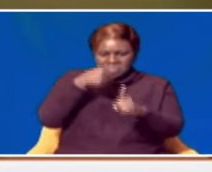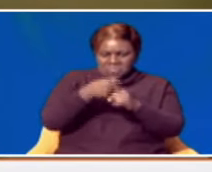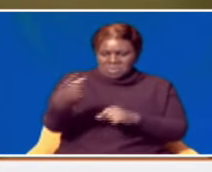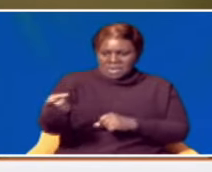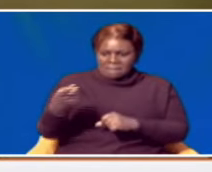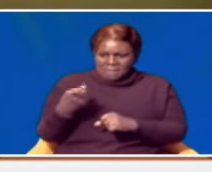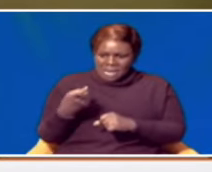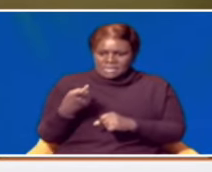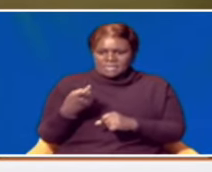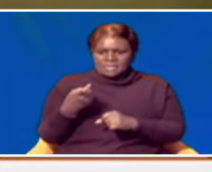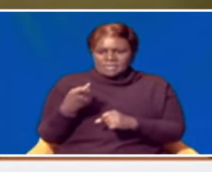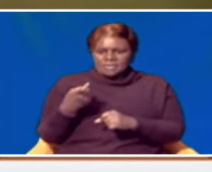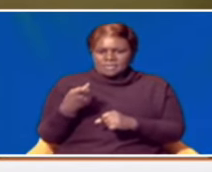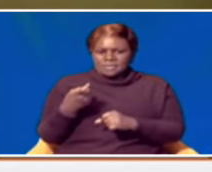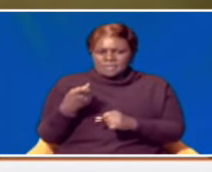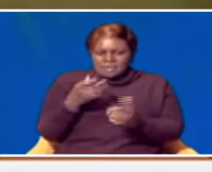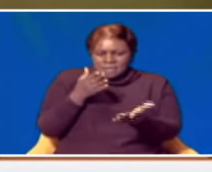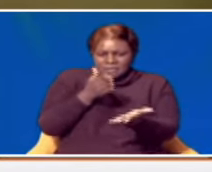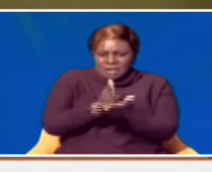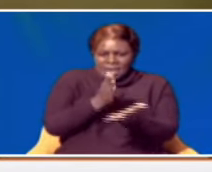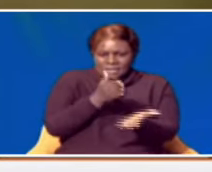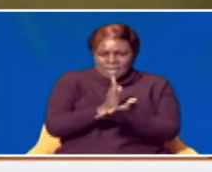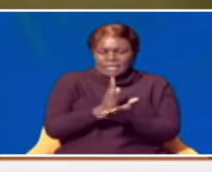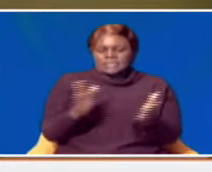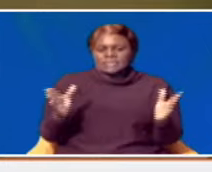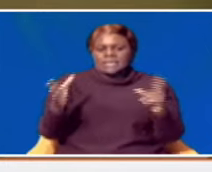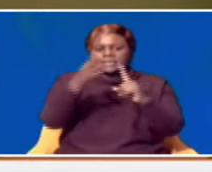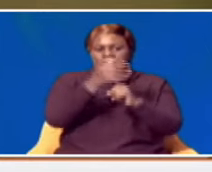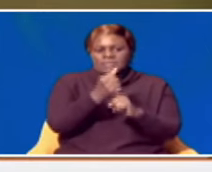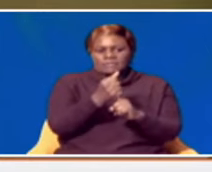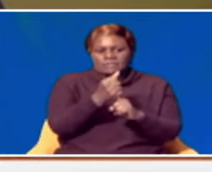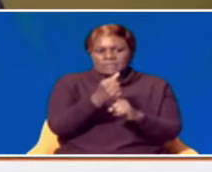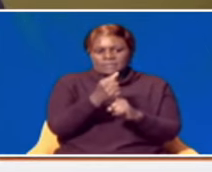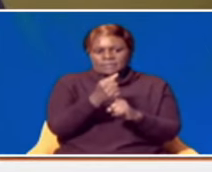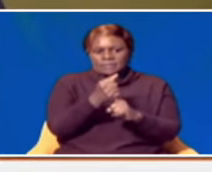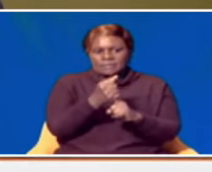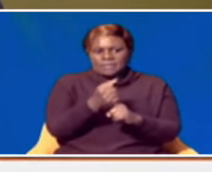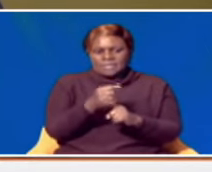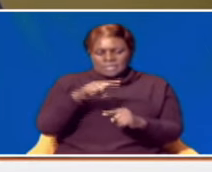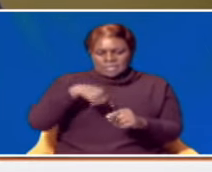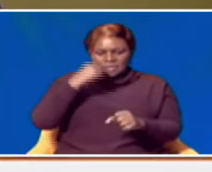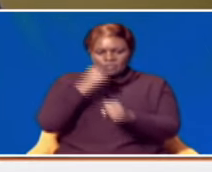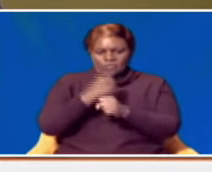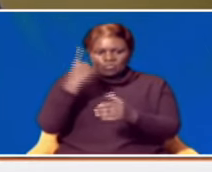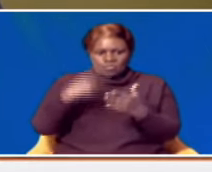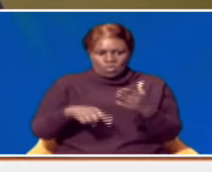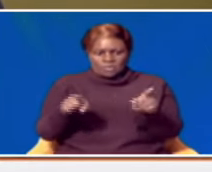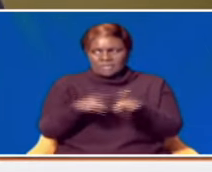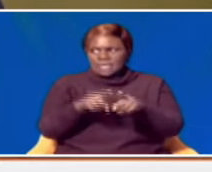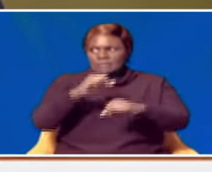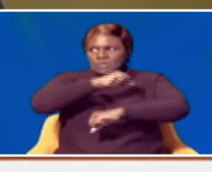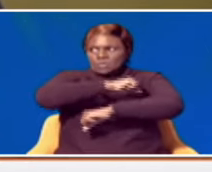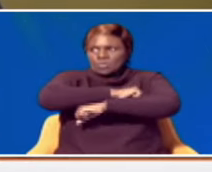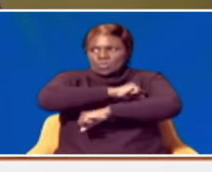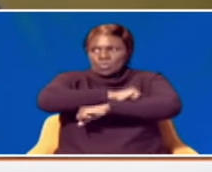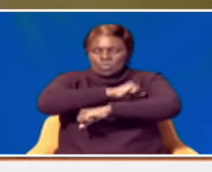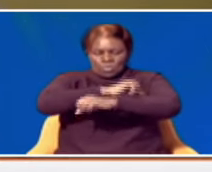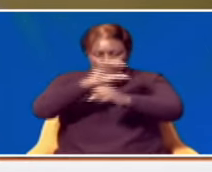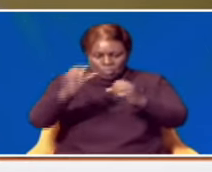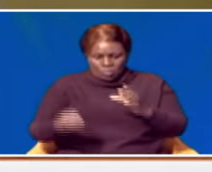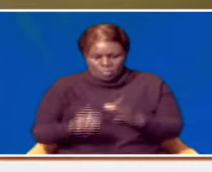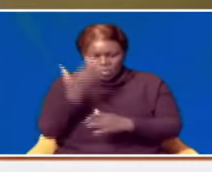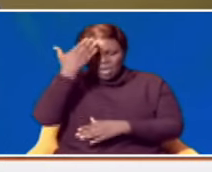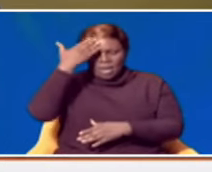demand for these rights to be met by the duty bearers. What we have done as a school is